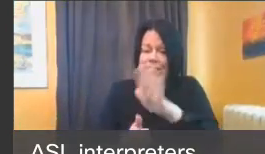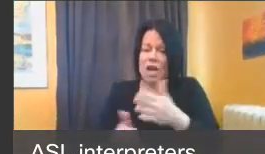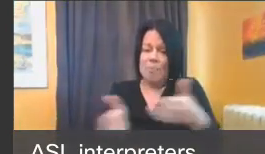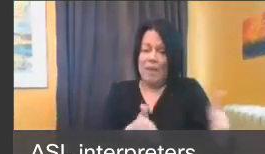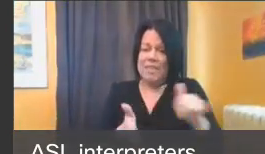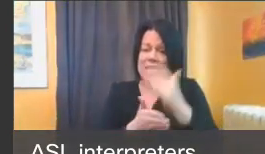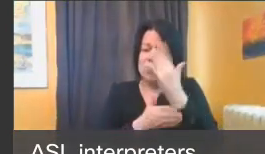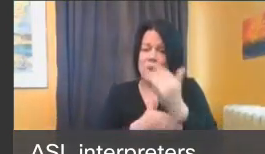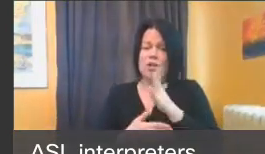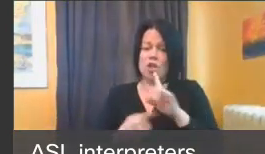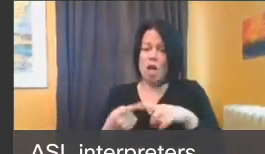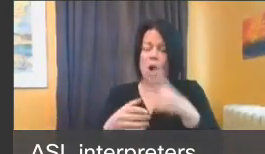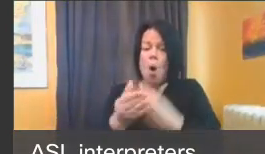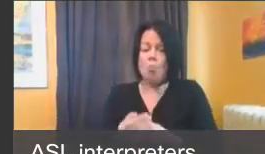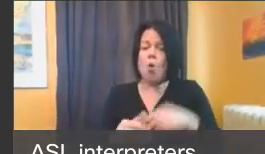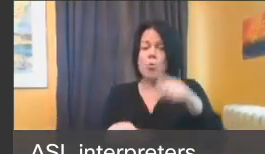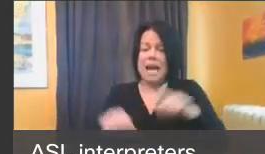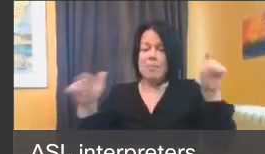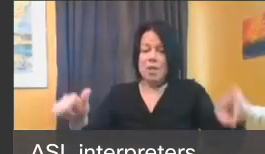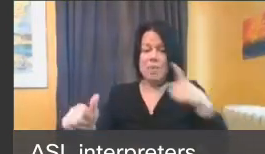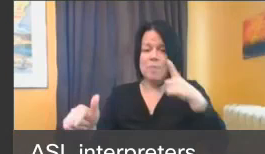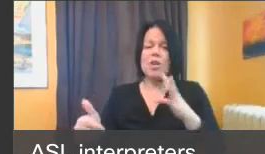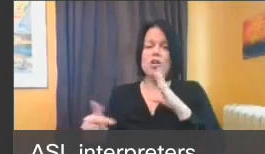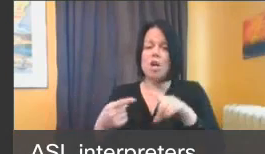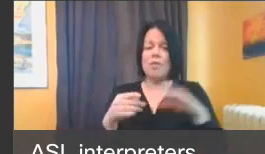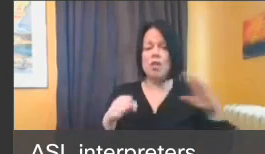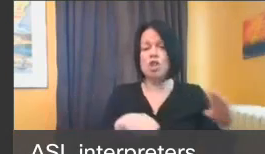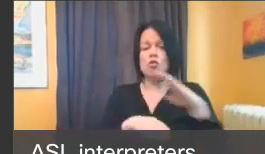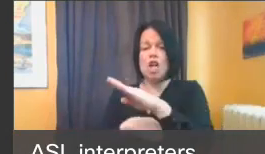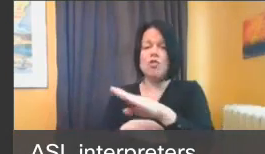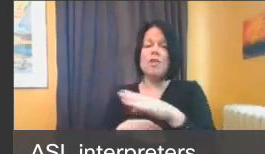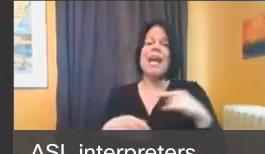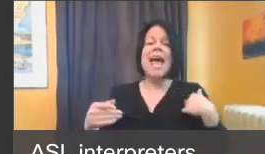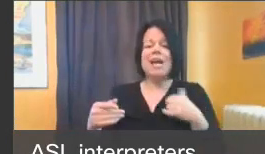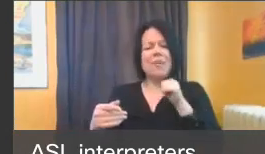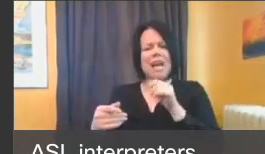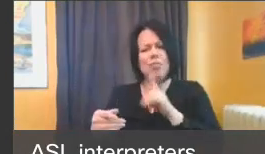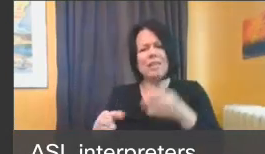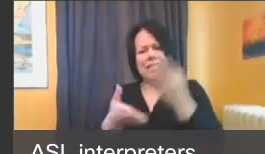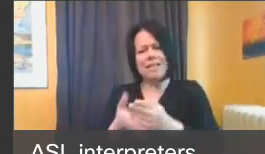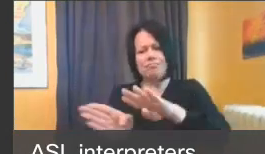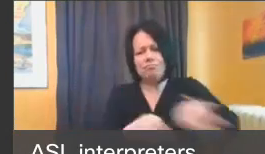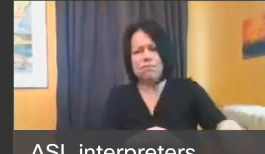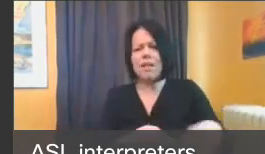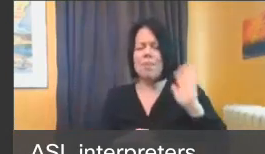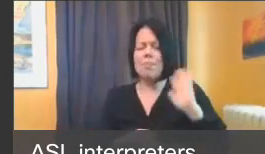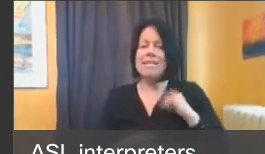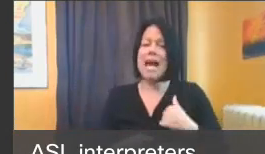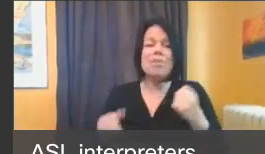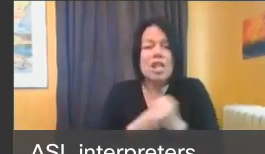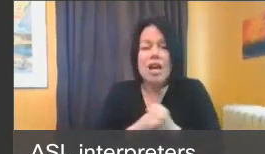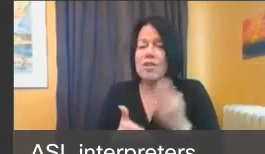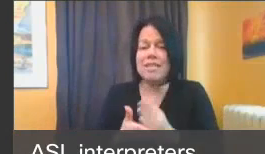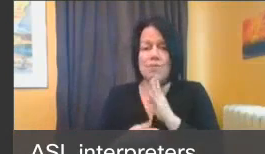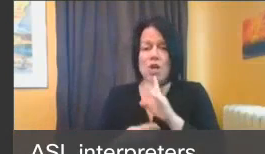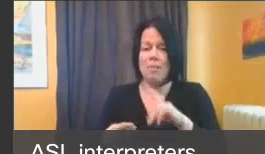periods in order to show that there's a trajectory here. And the fact that we haven't really put to rest the past. I would love to stop talking about it.